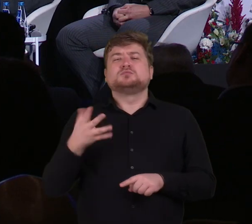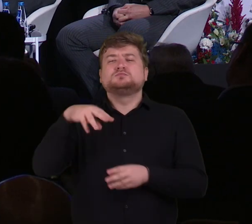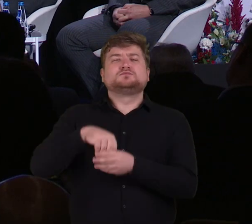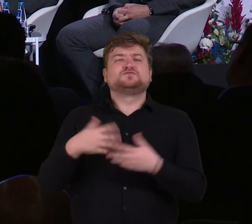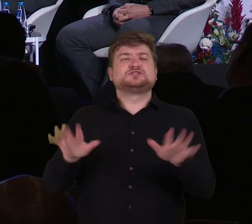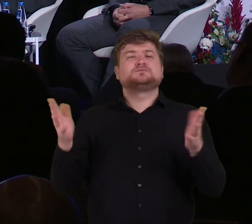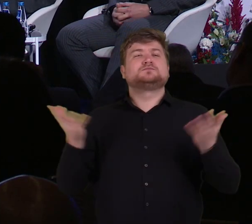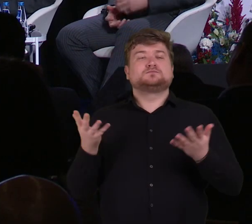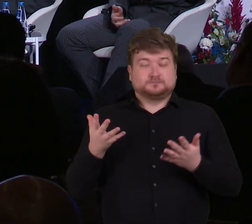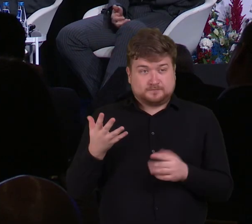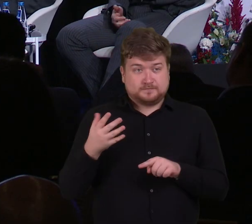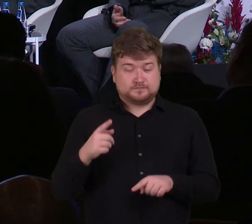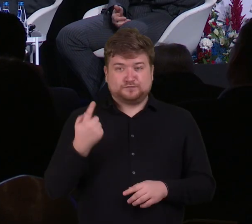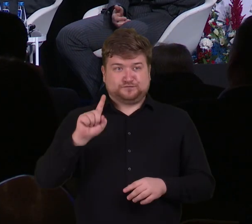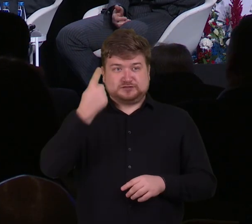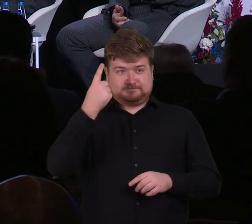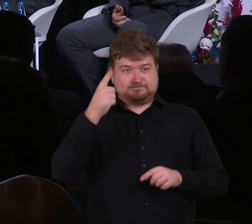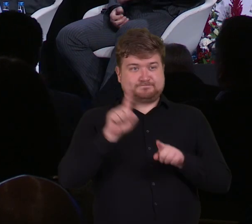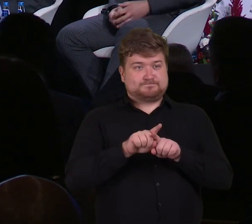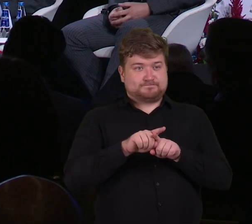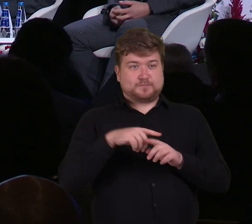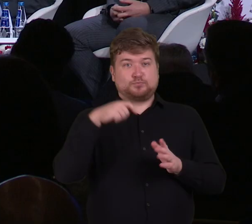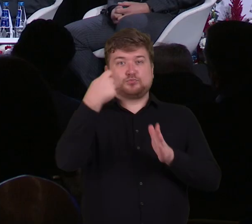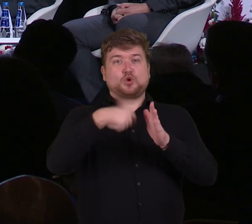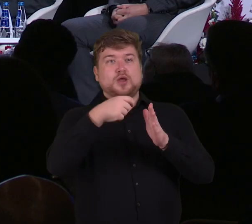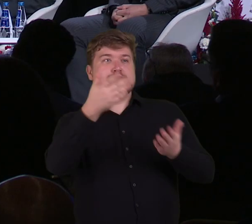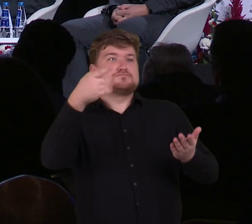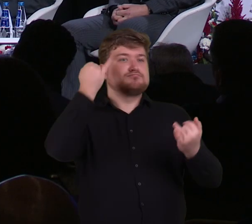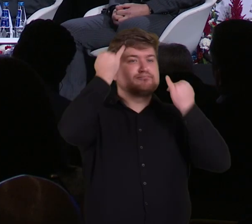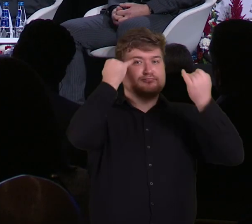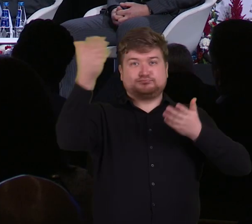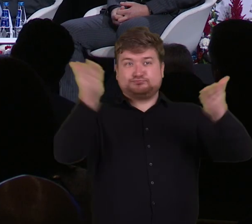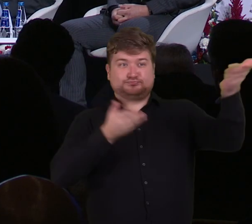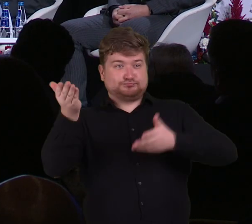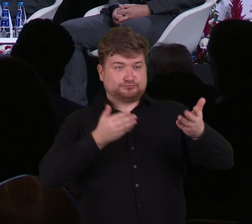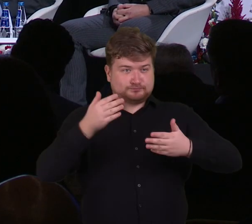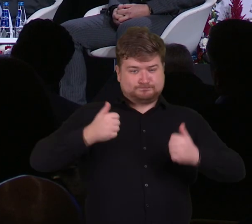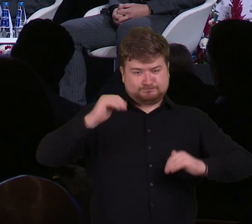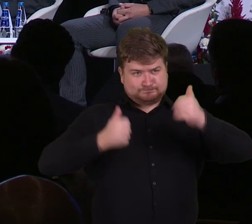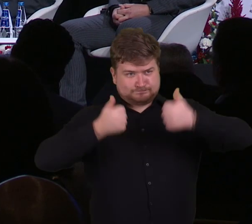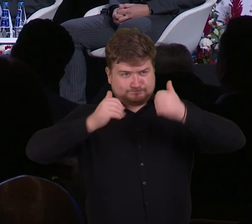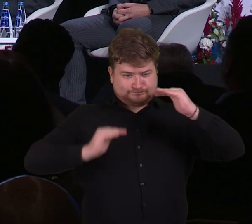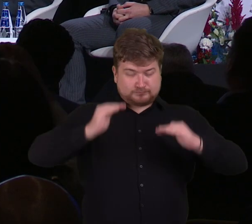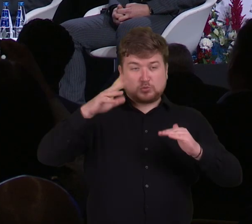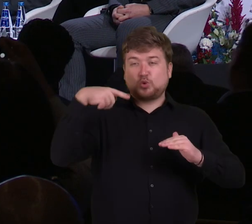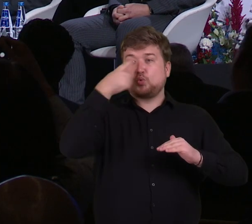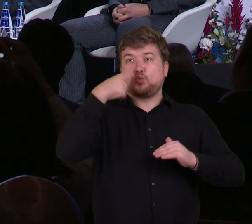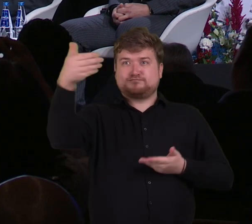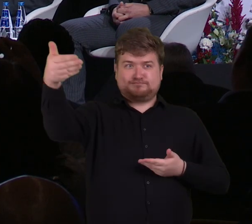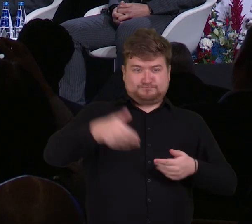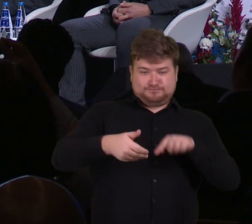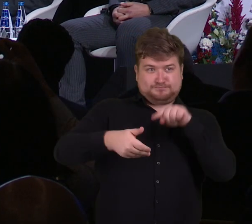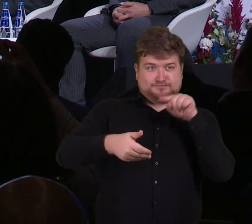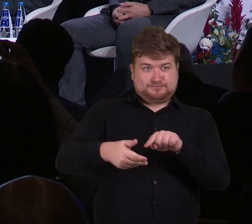mean, those who apply for a project almost doesn't have to know which fund he's going to be funded from. That's how